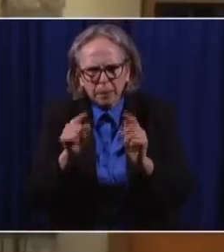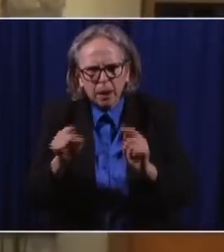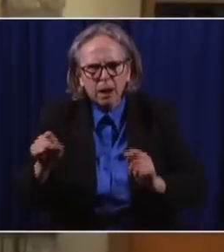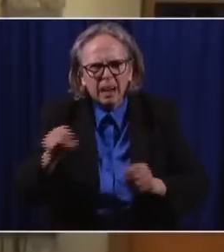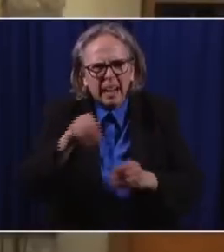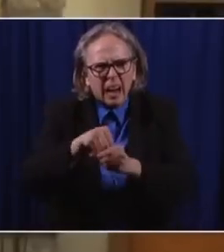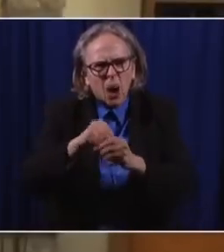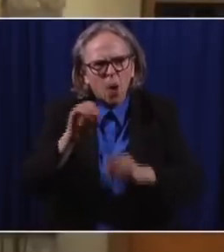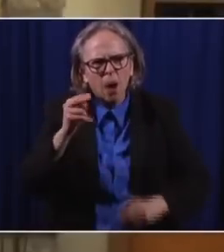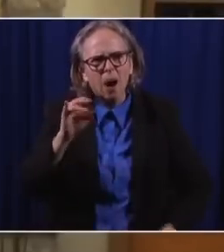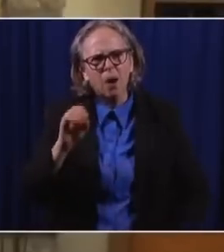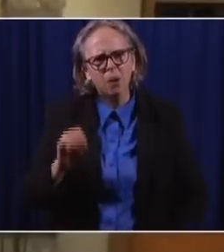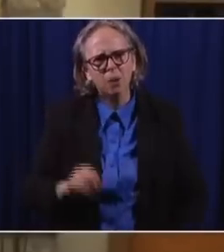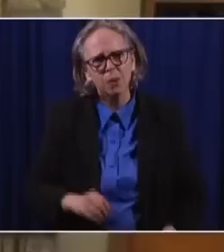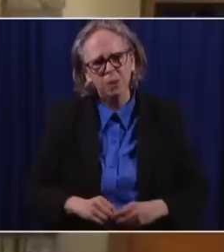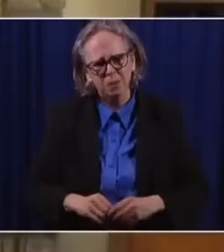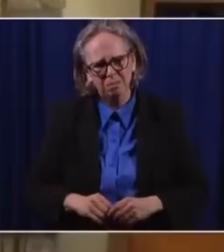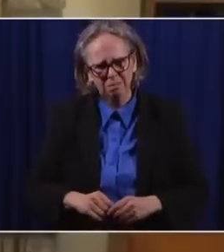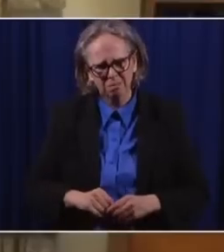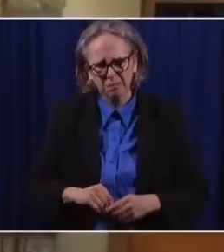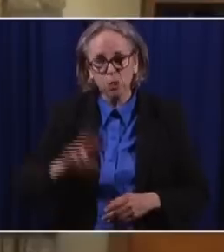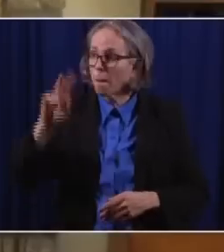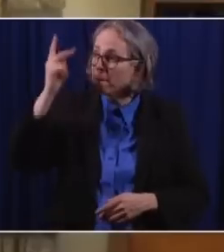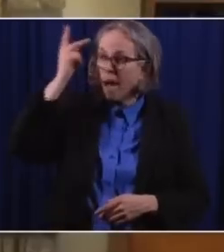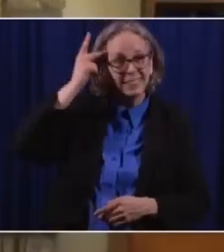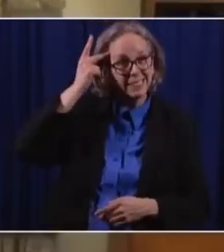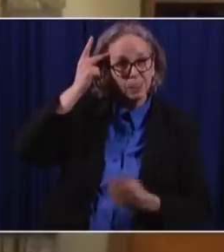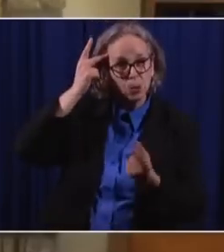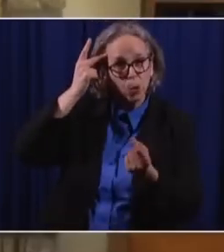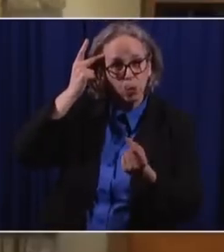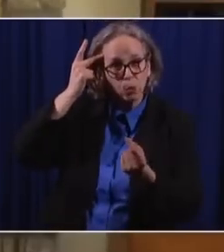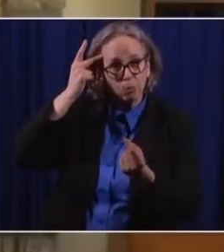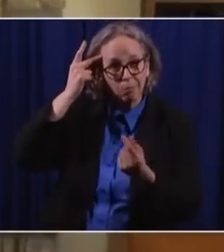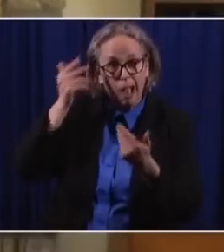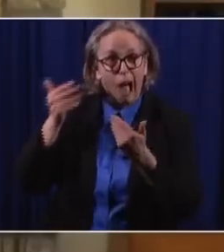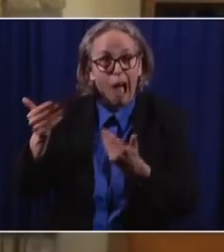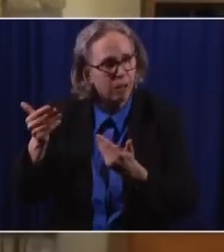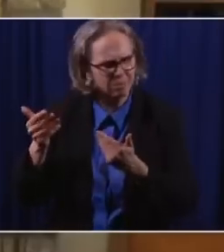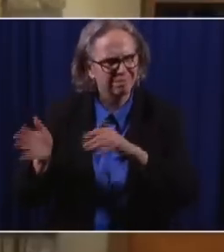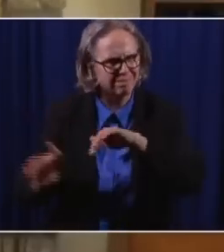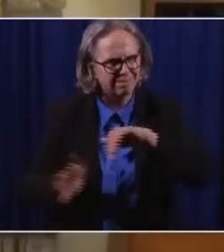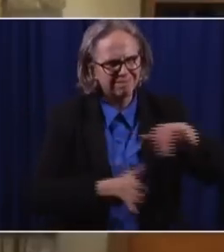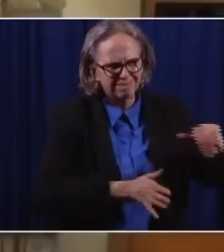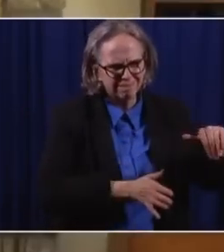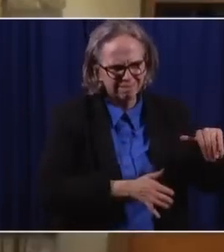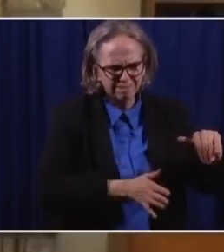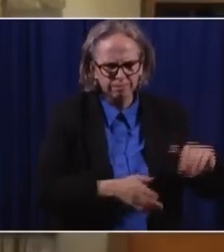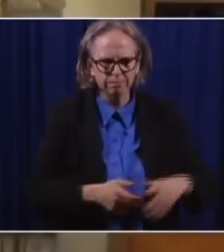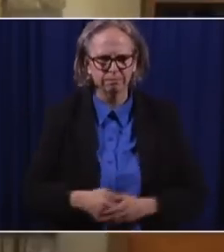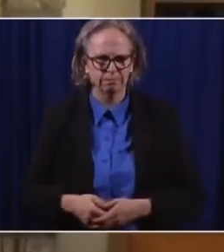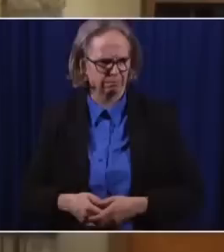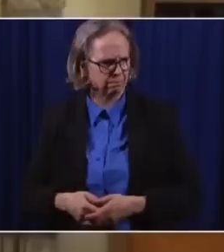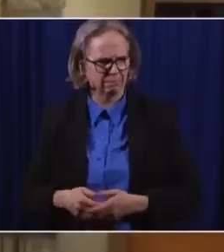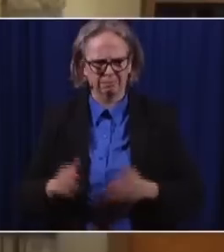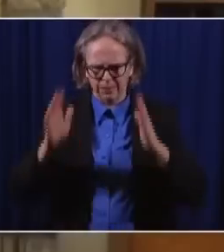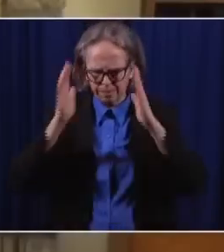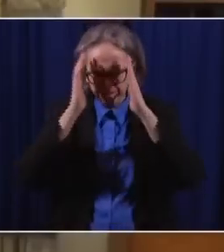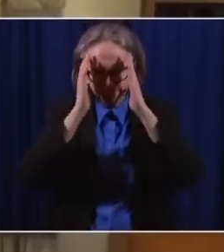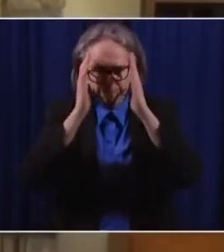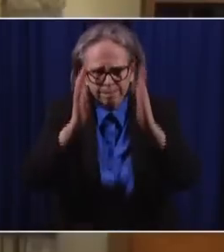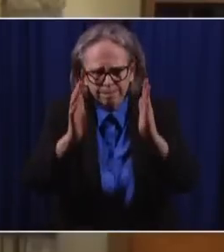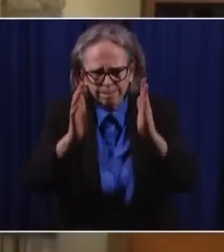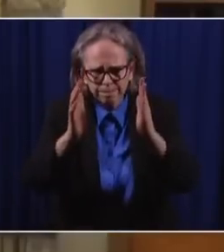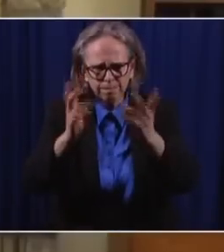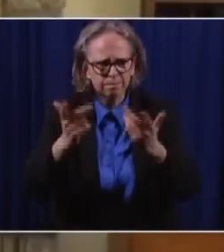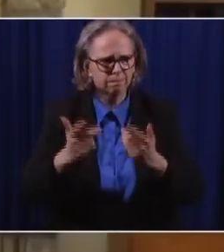school, desire to keep our grandparents safe in nursing homes, and a